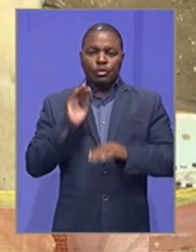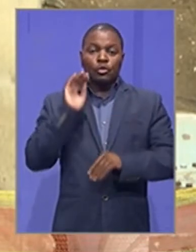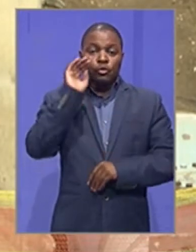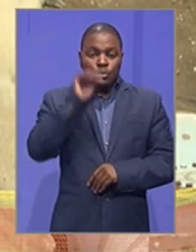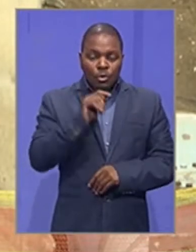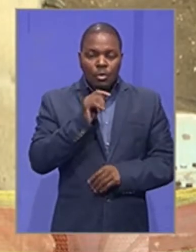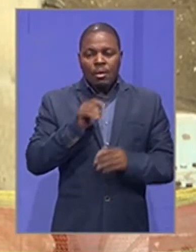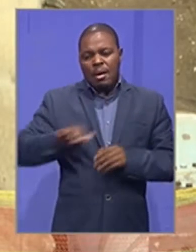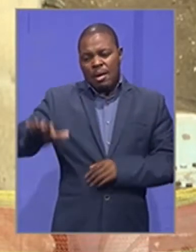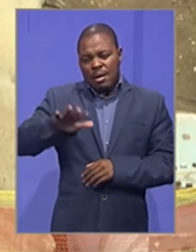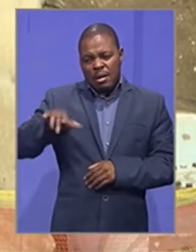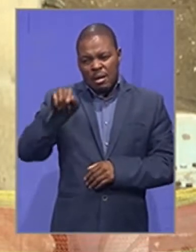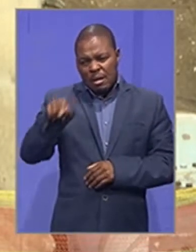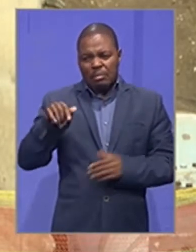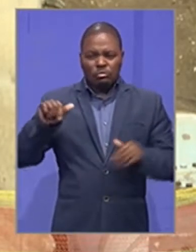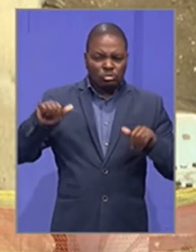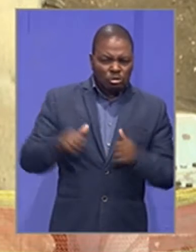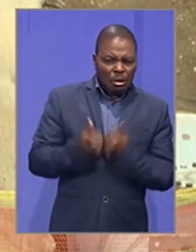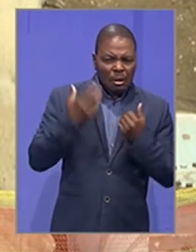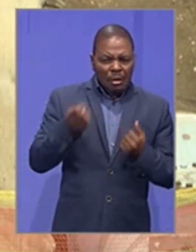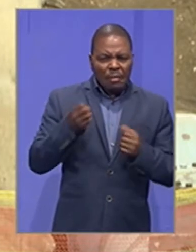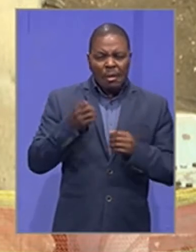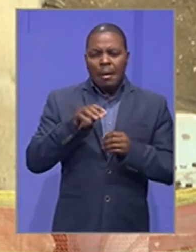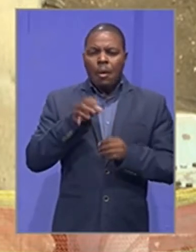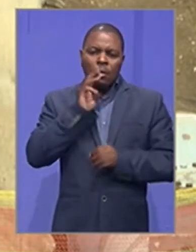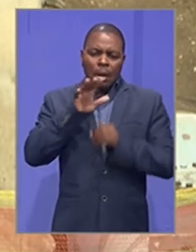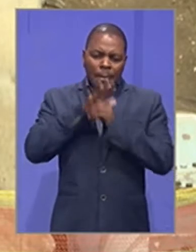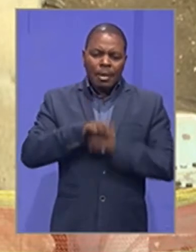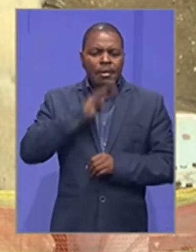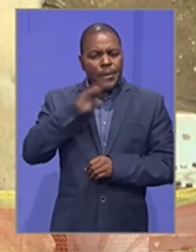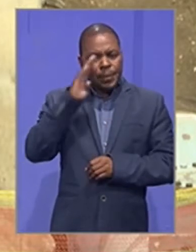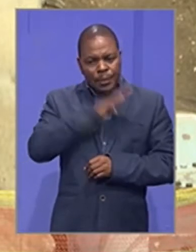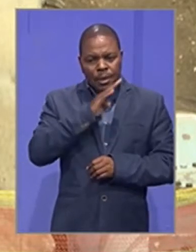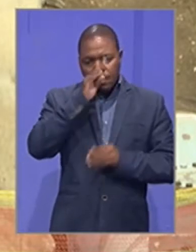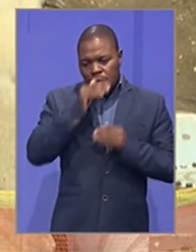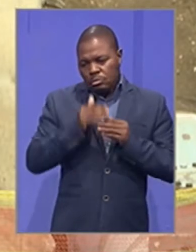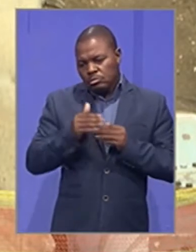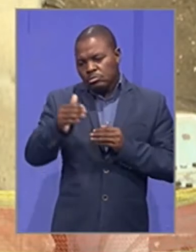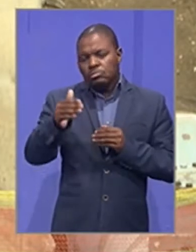a challenge with water pressures would have